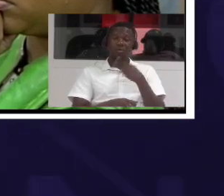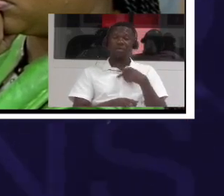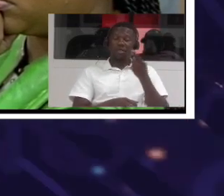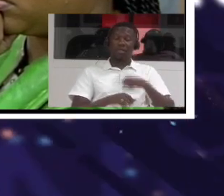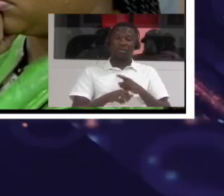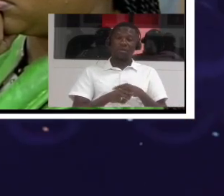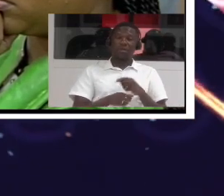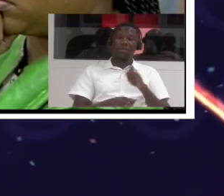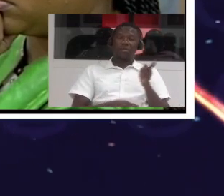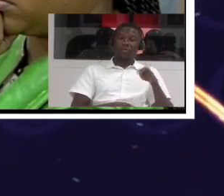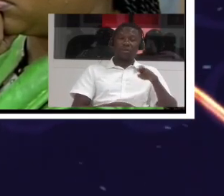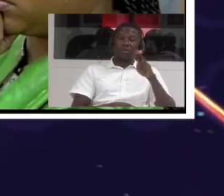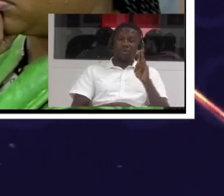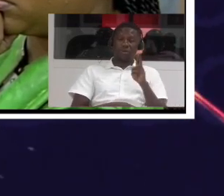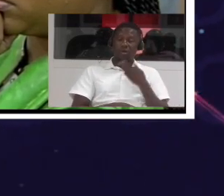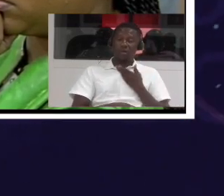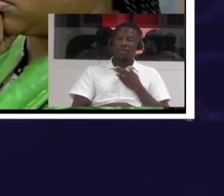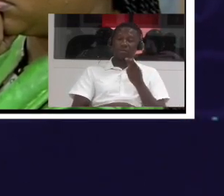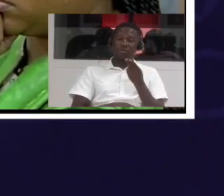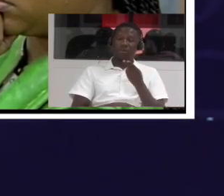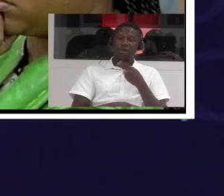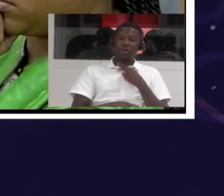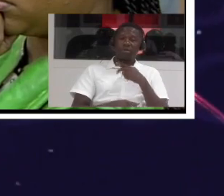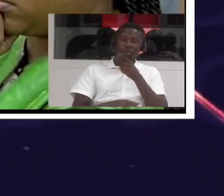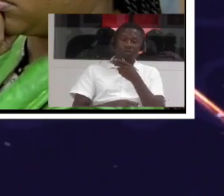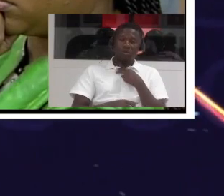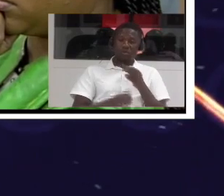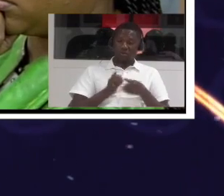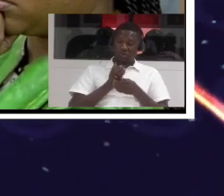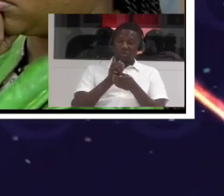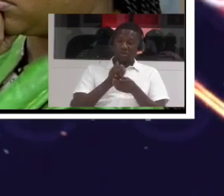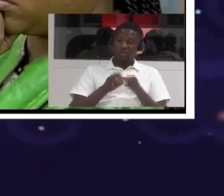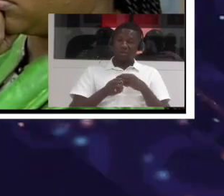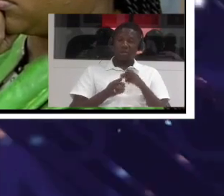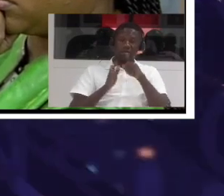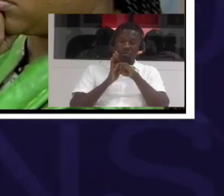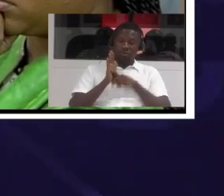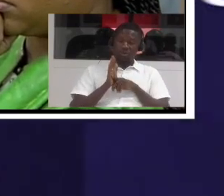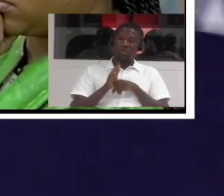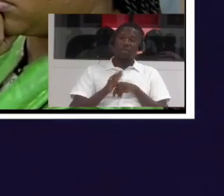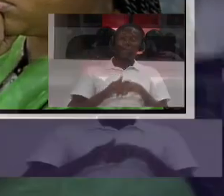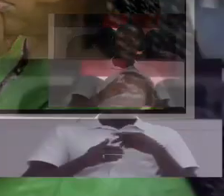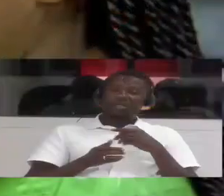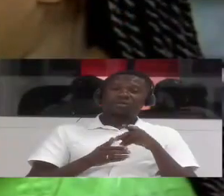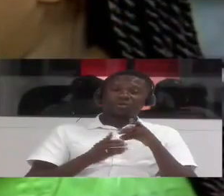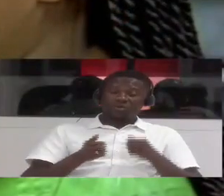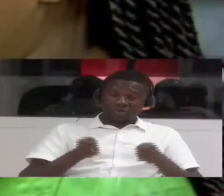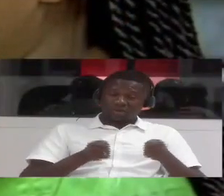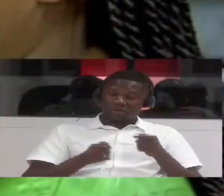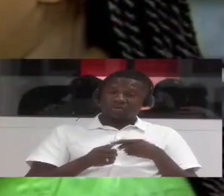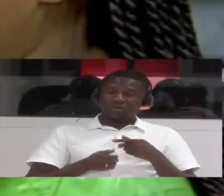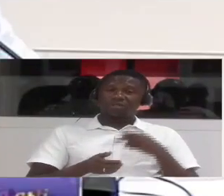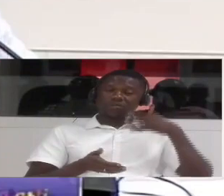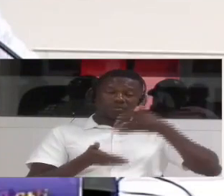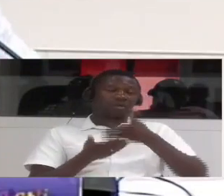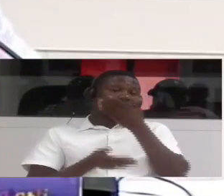the West African Journalist Association, where he was coordinating a sub-regional project. And as a coordinator, his presence was required there. So